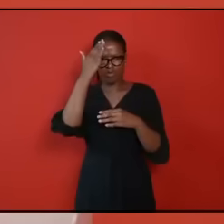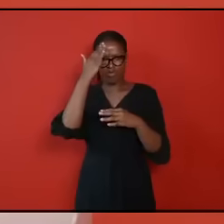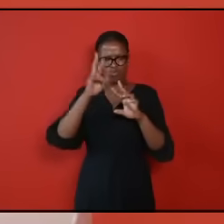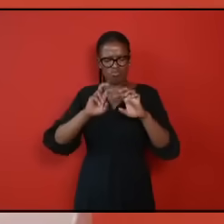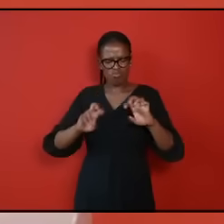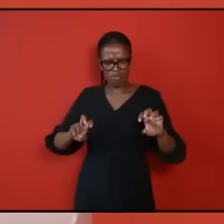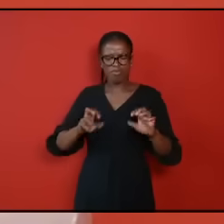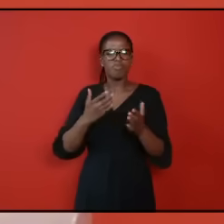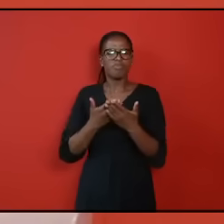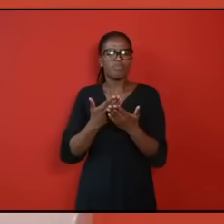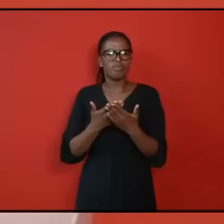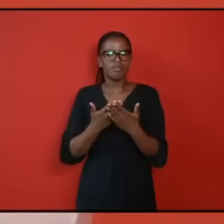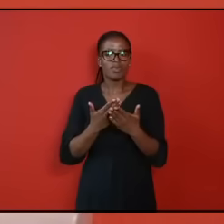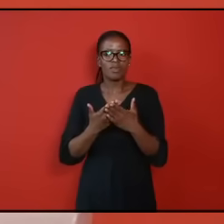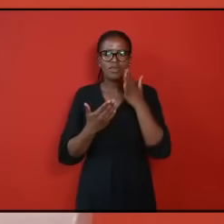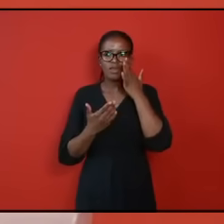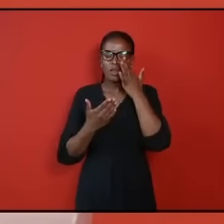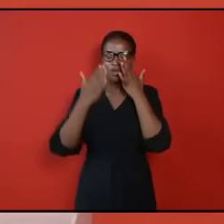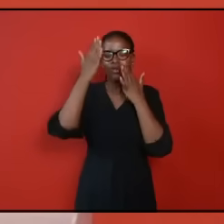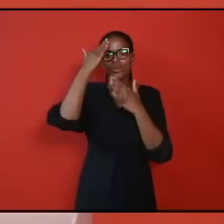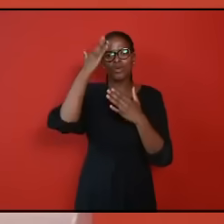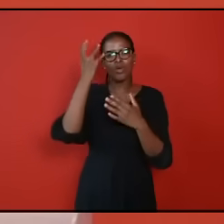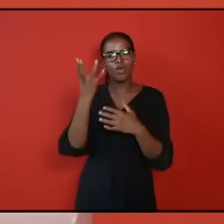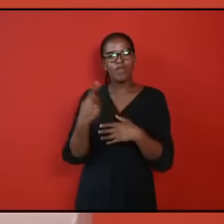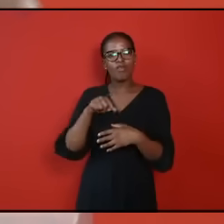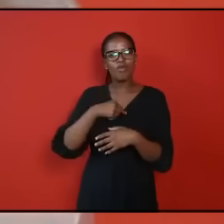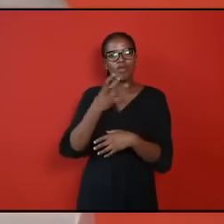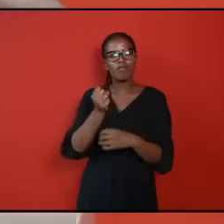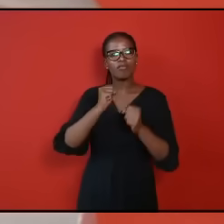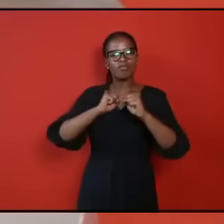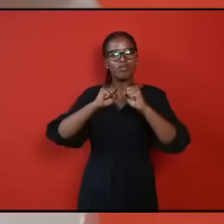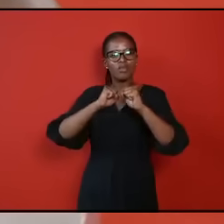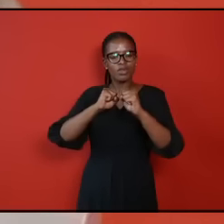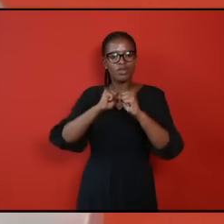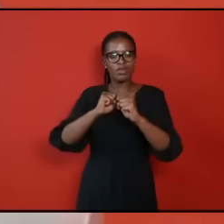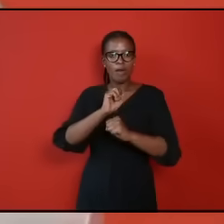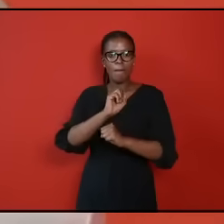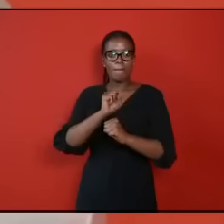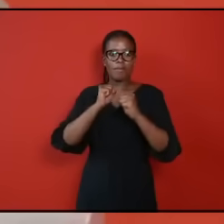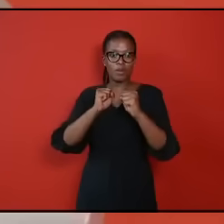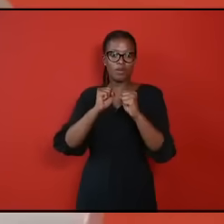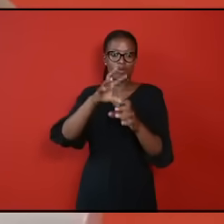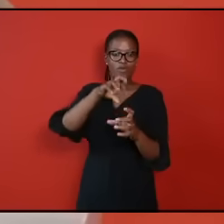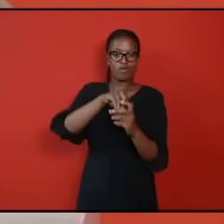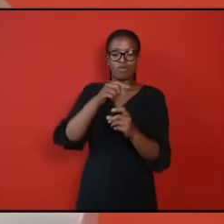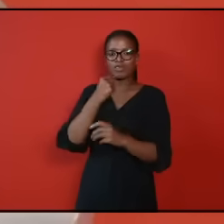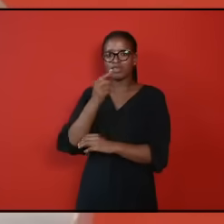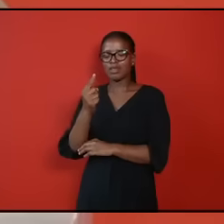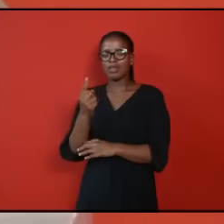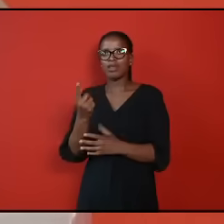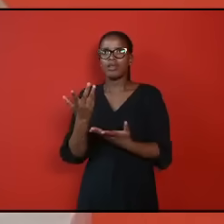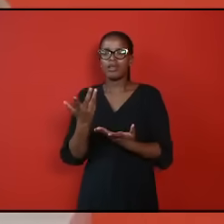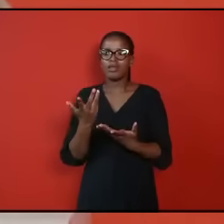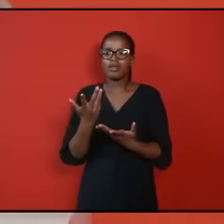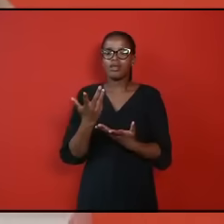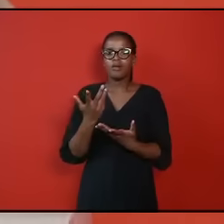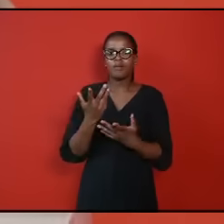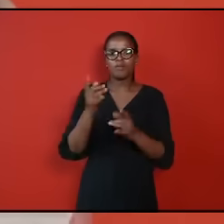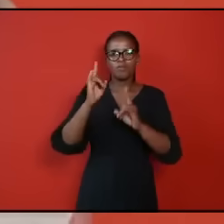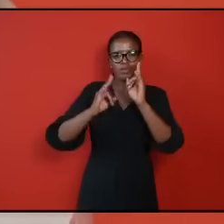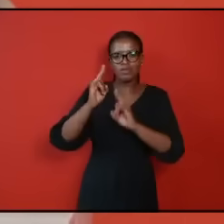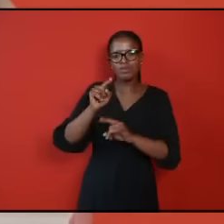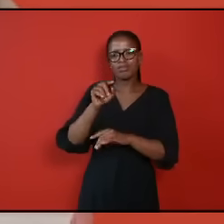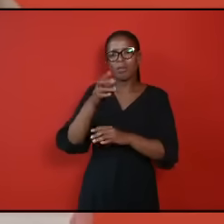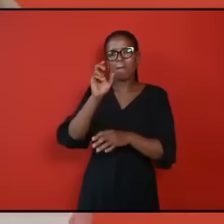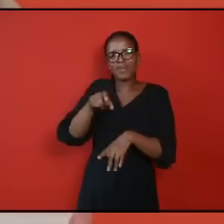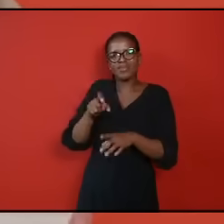to have a protest or something, the embassies issue letters and say, no, citizens must be